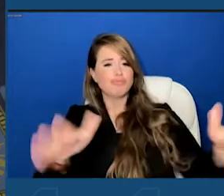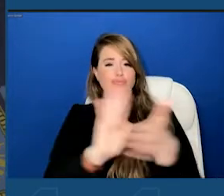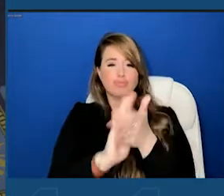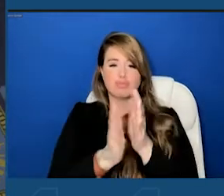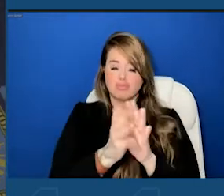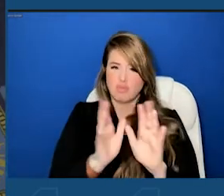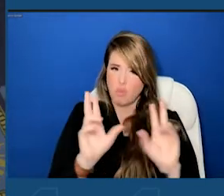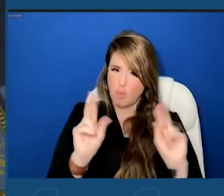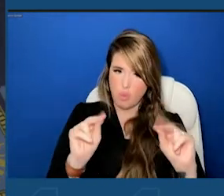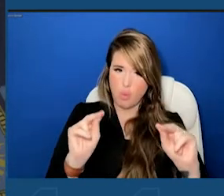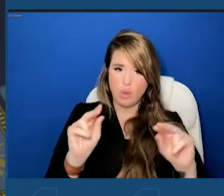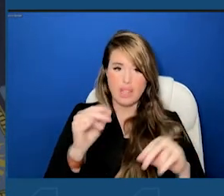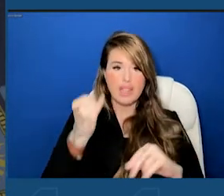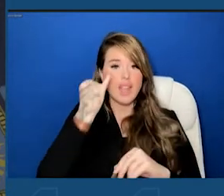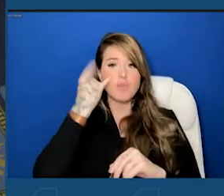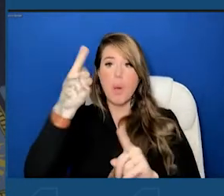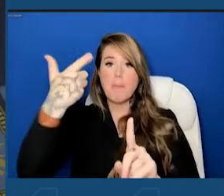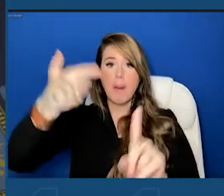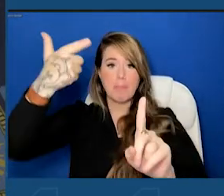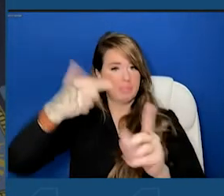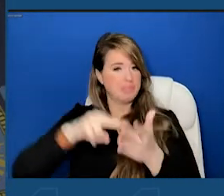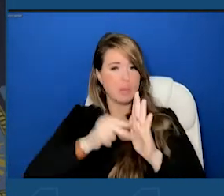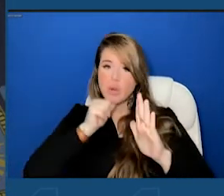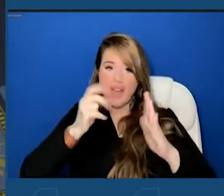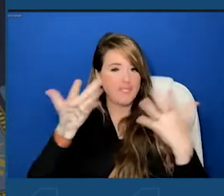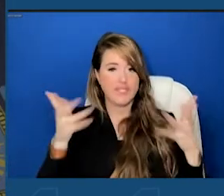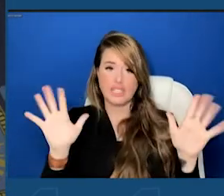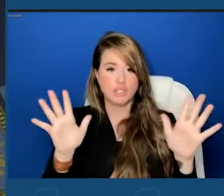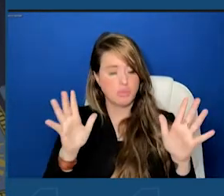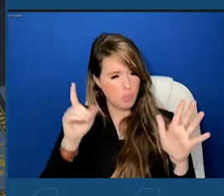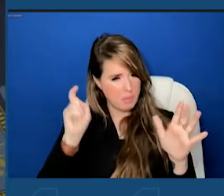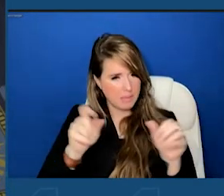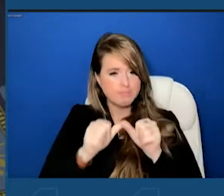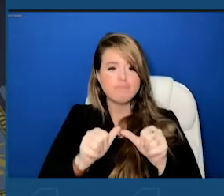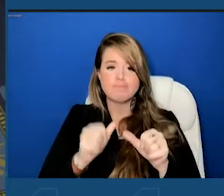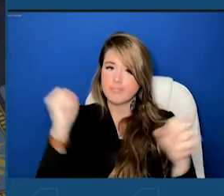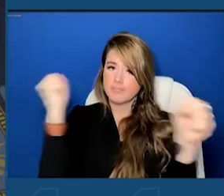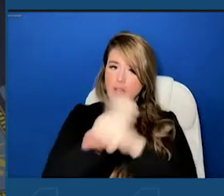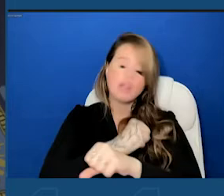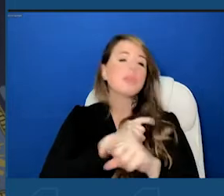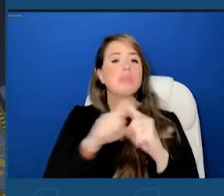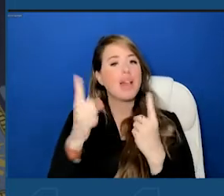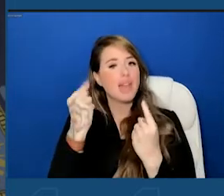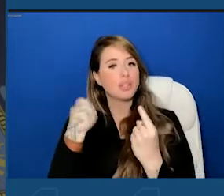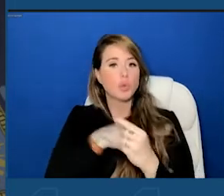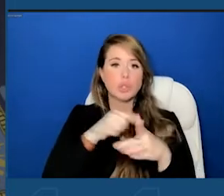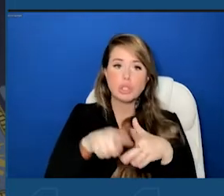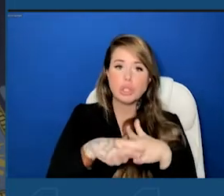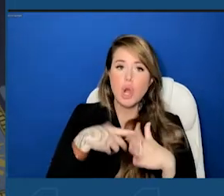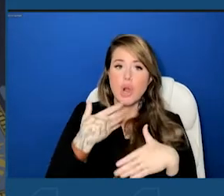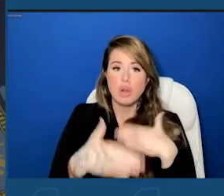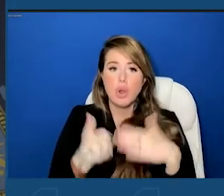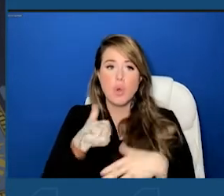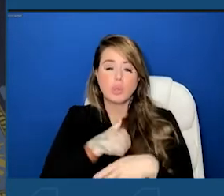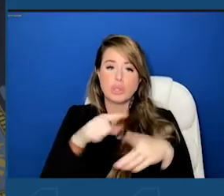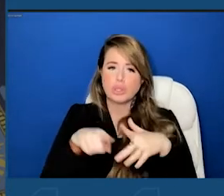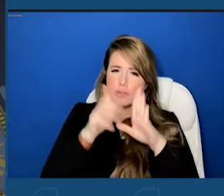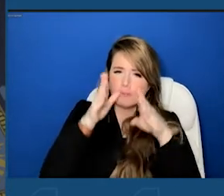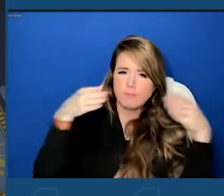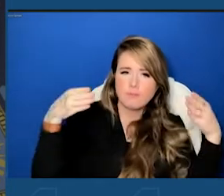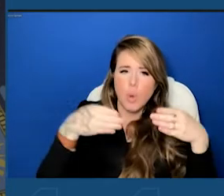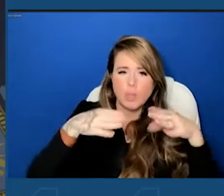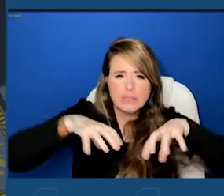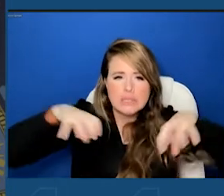done fighting crime. But last year, we started all this. We talked about it. We start putting a concentrated effort on it.